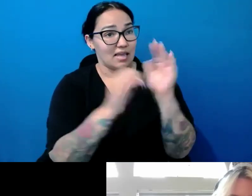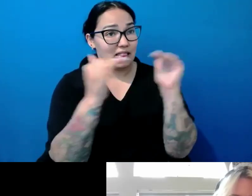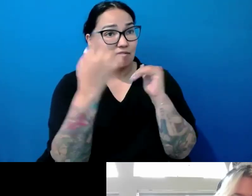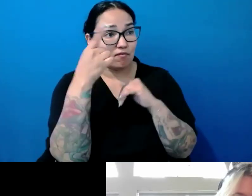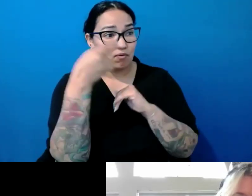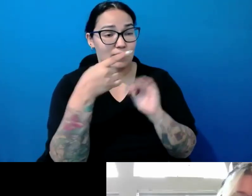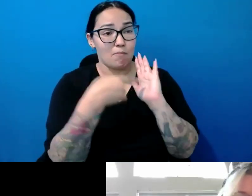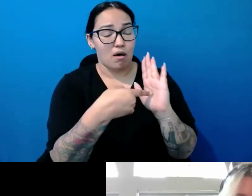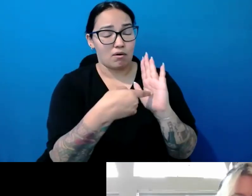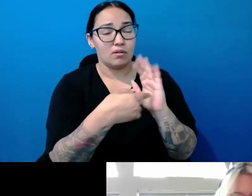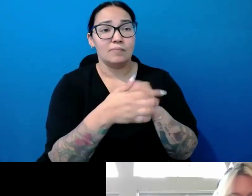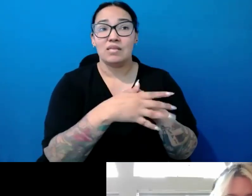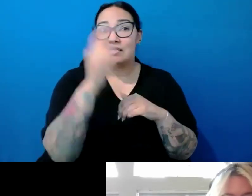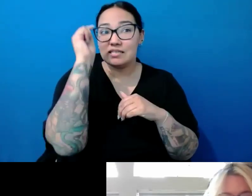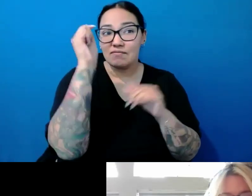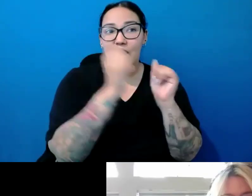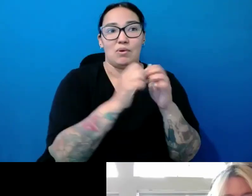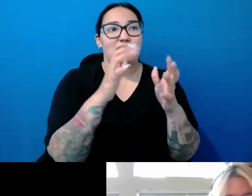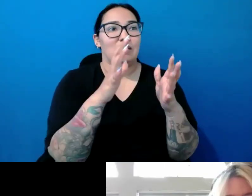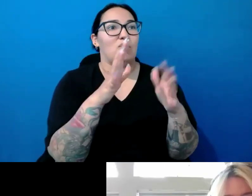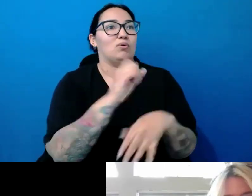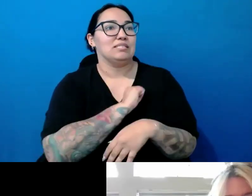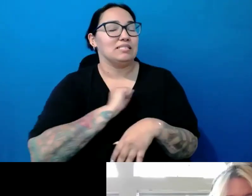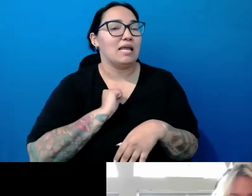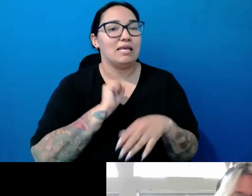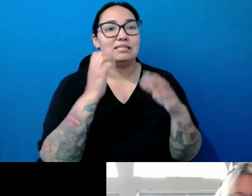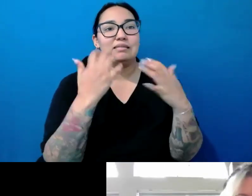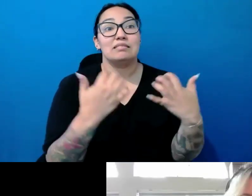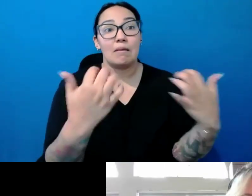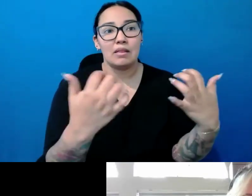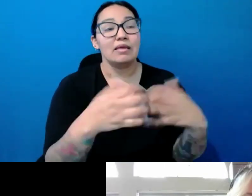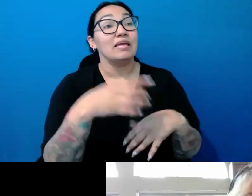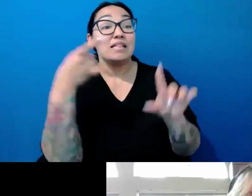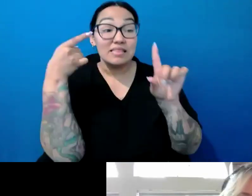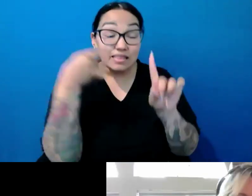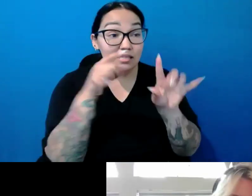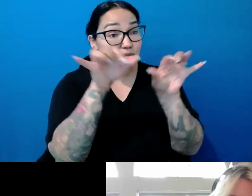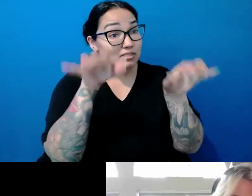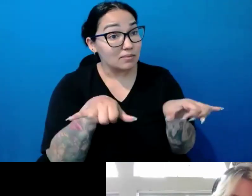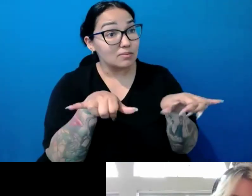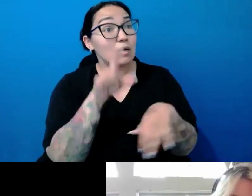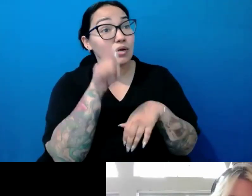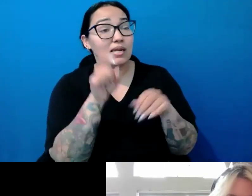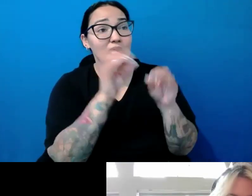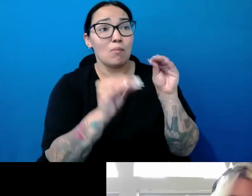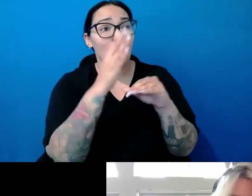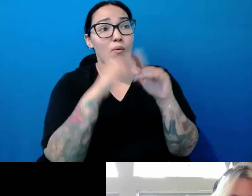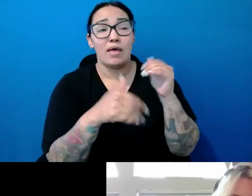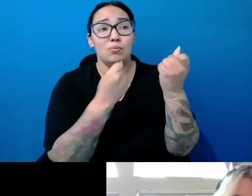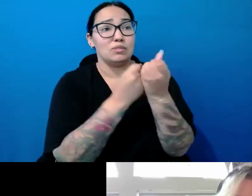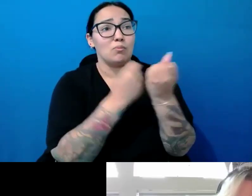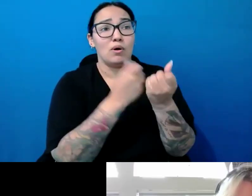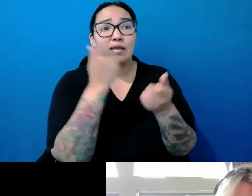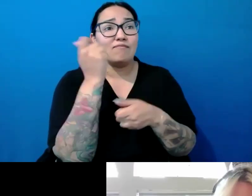So testified to the Senate and Assembly to tell them, like, these are the systems we need that are beyond what is currently supported and